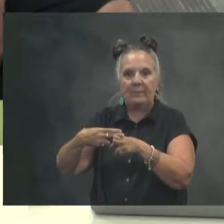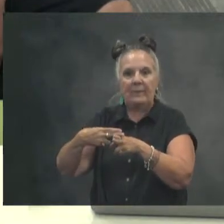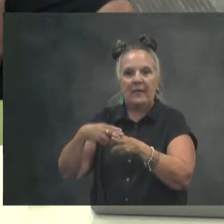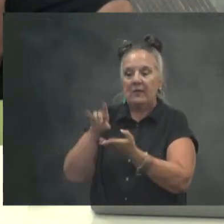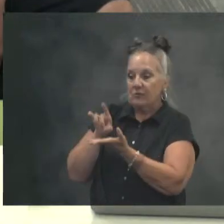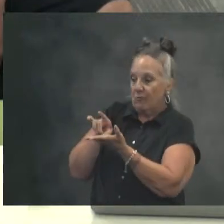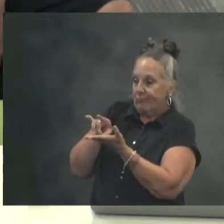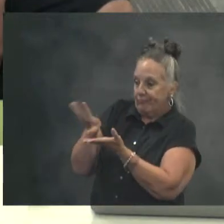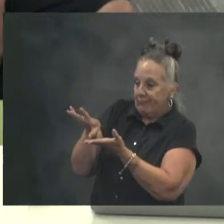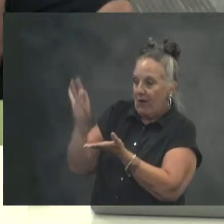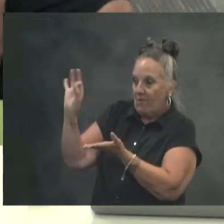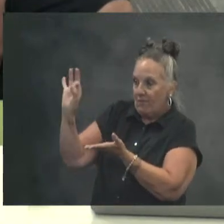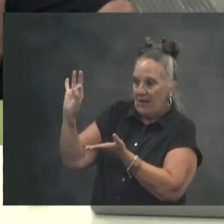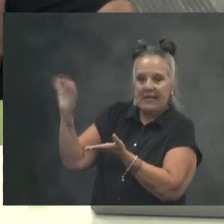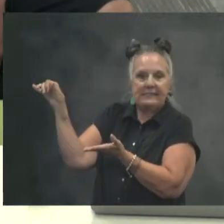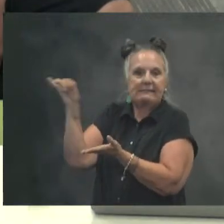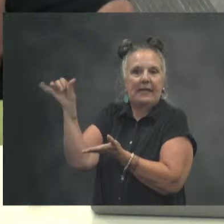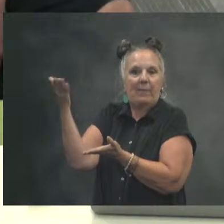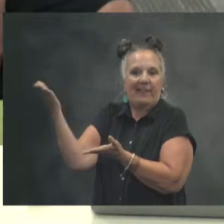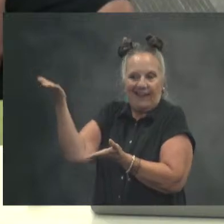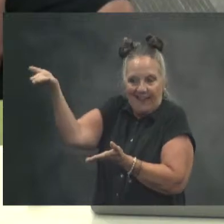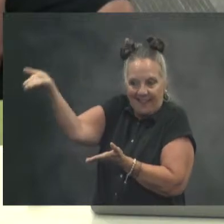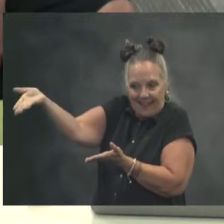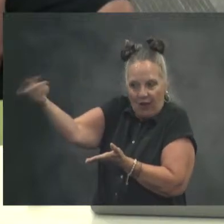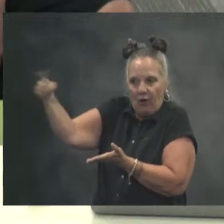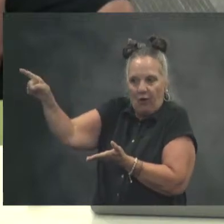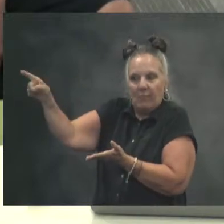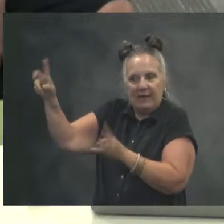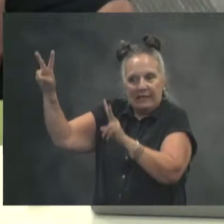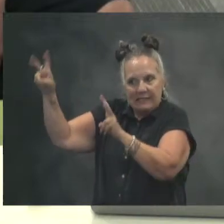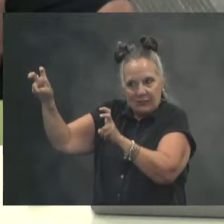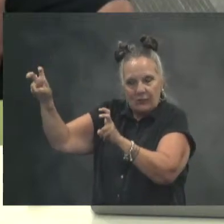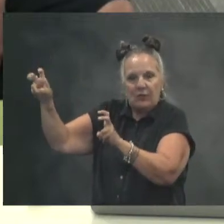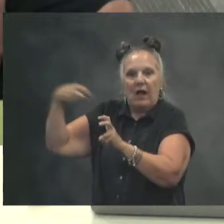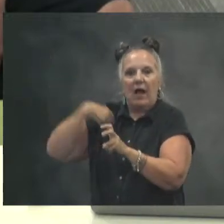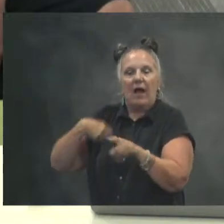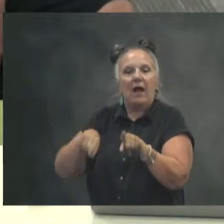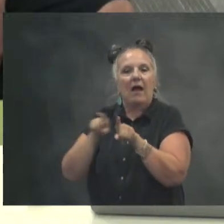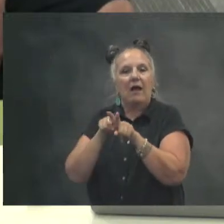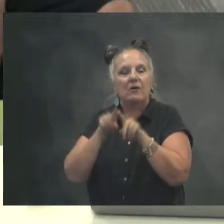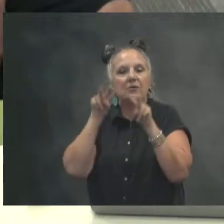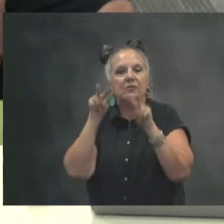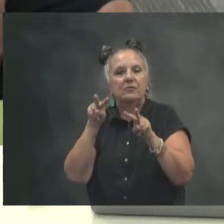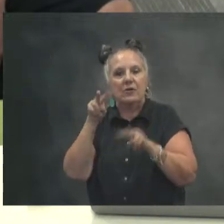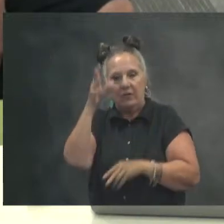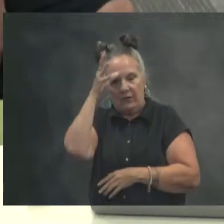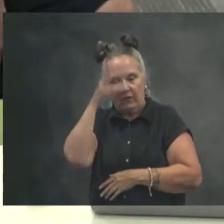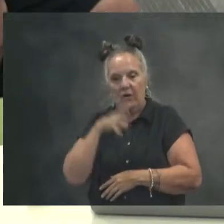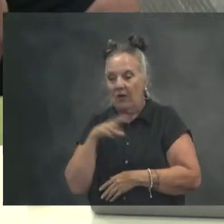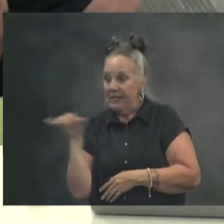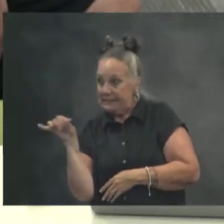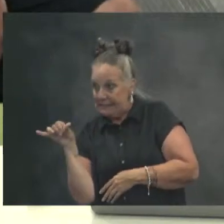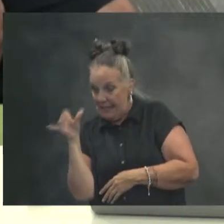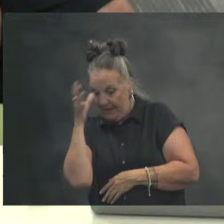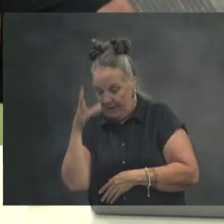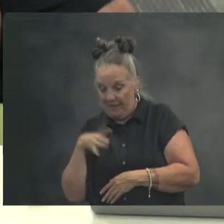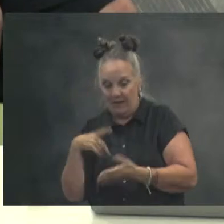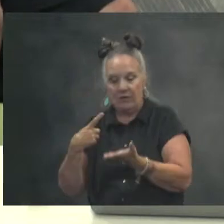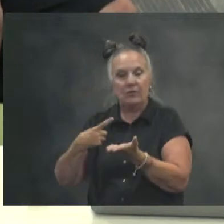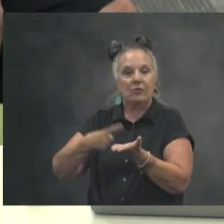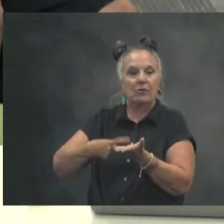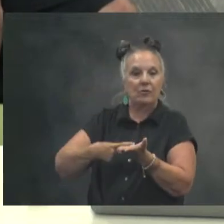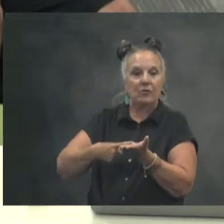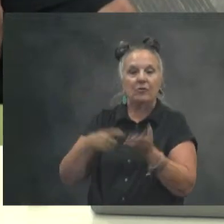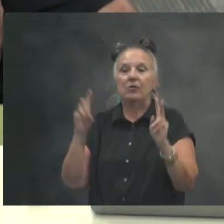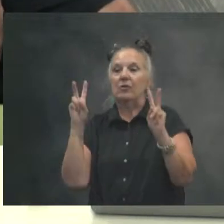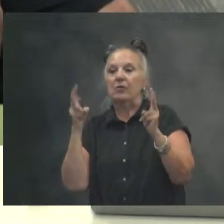Frederick County, Virginia, because he was doing the same sort of thing. So that's an issue. Then I also saw a guy, same guy, talk about, an